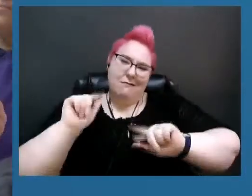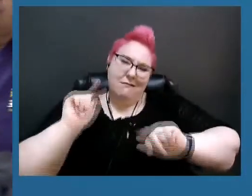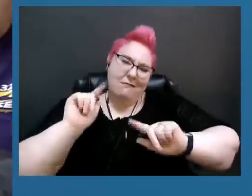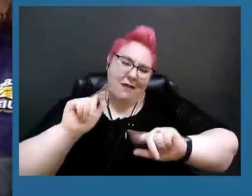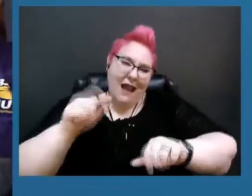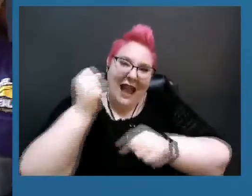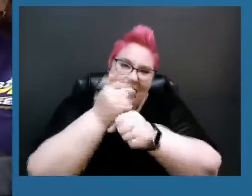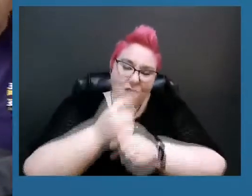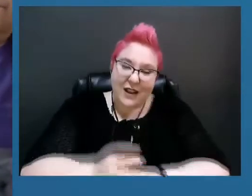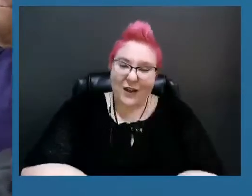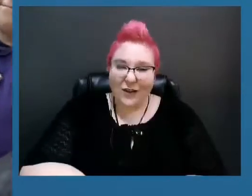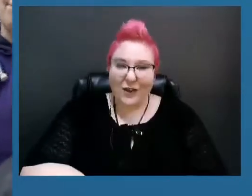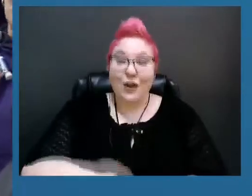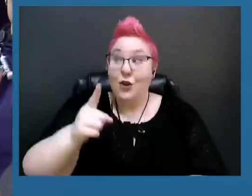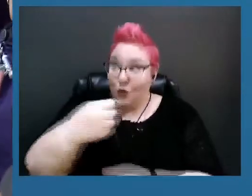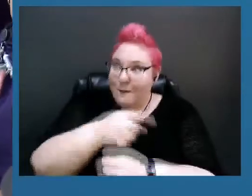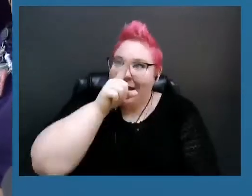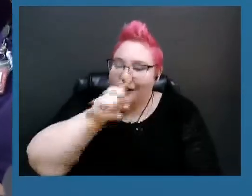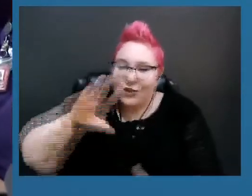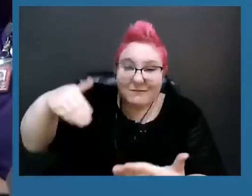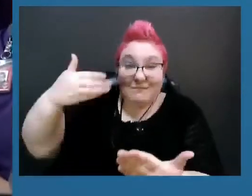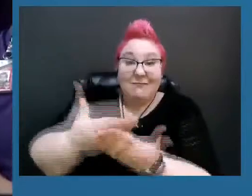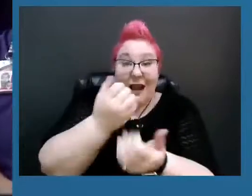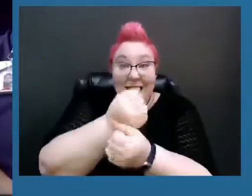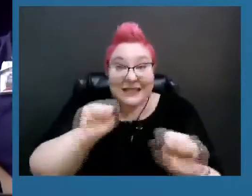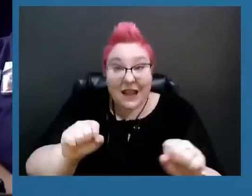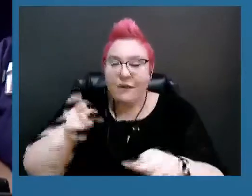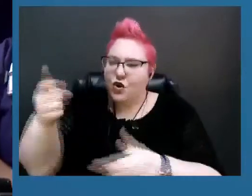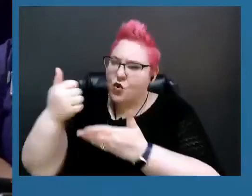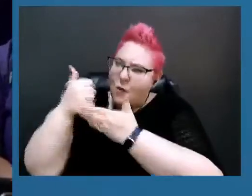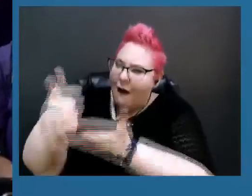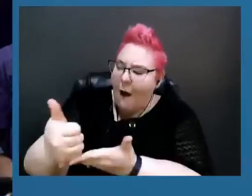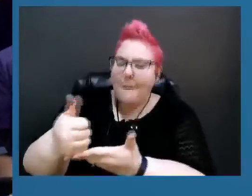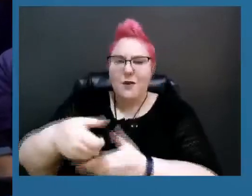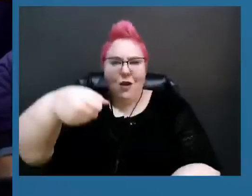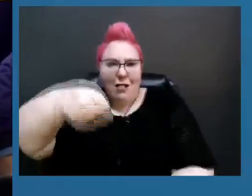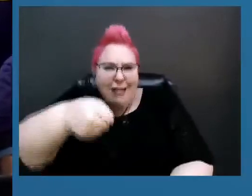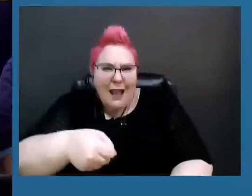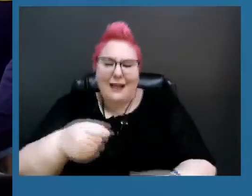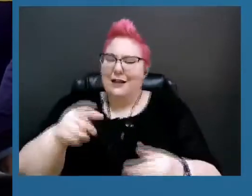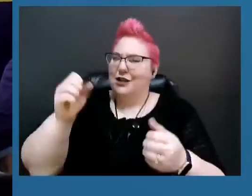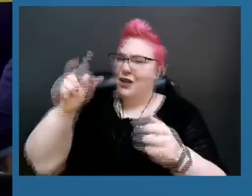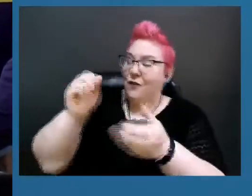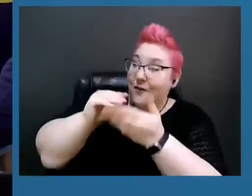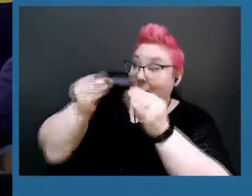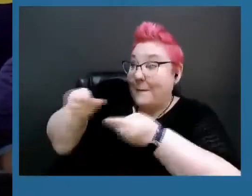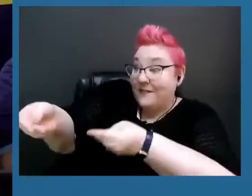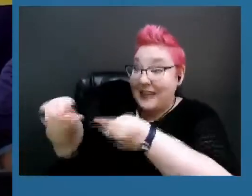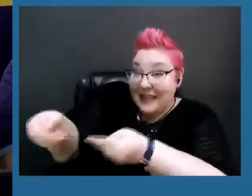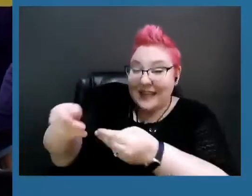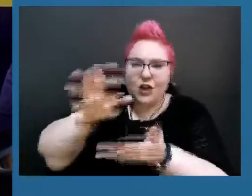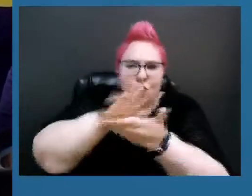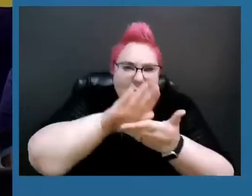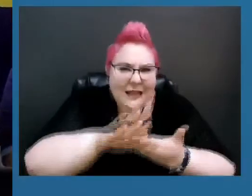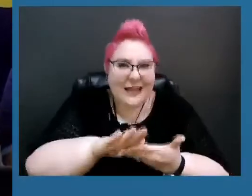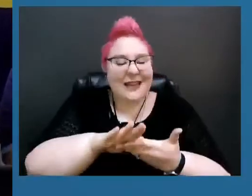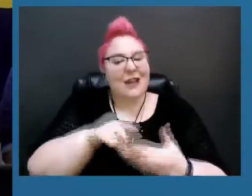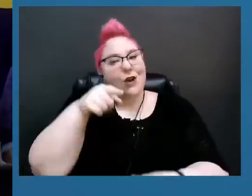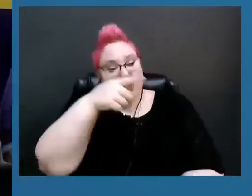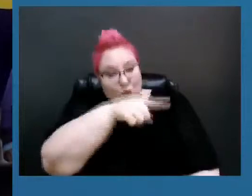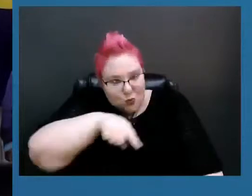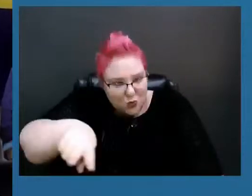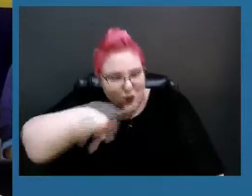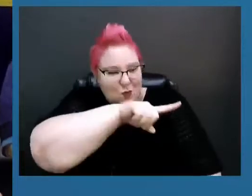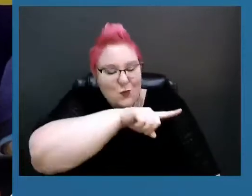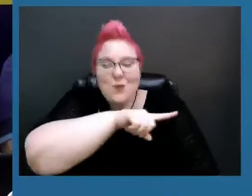You make sure they get here safely. You transport them. You take care of the luggage. You feed them. You clean up. And you are the ones who make